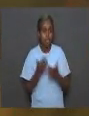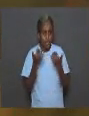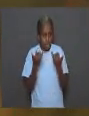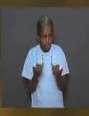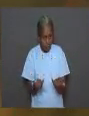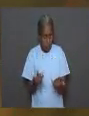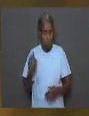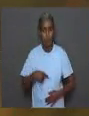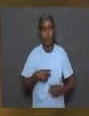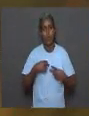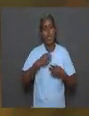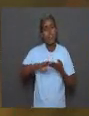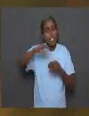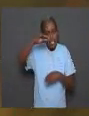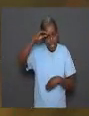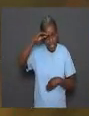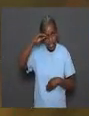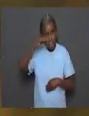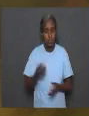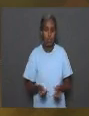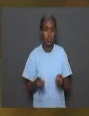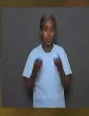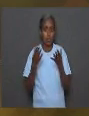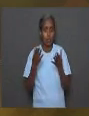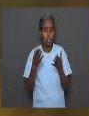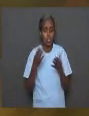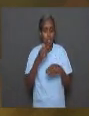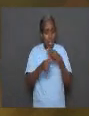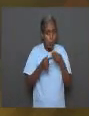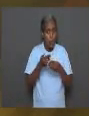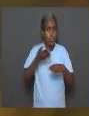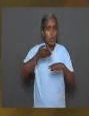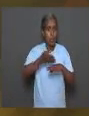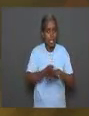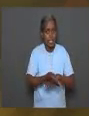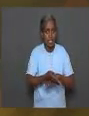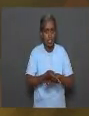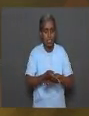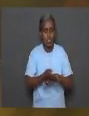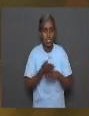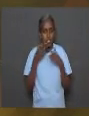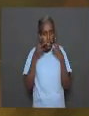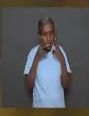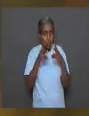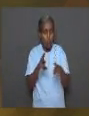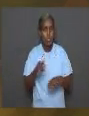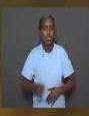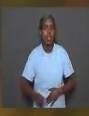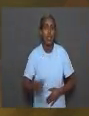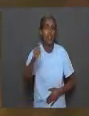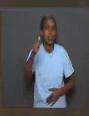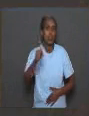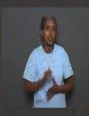Now that we have learned so much about bisectors, let us look at altitude.